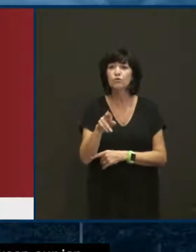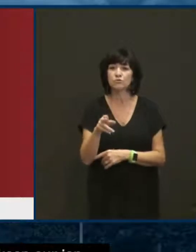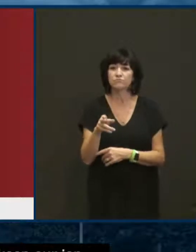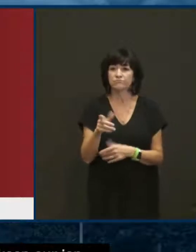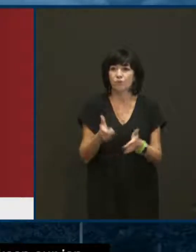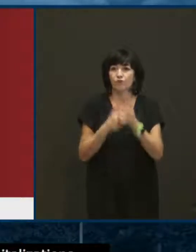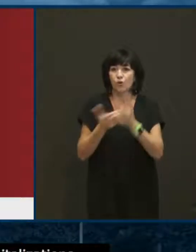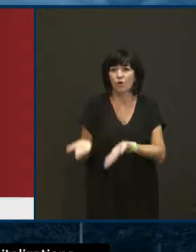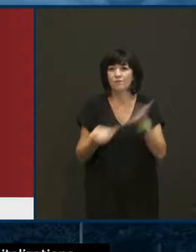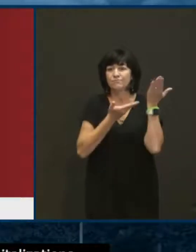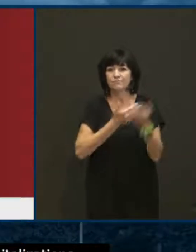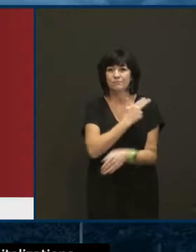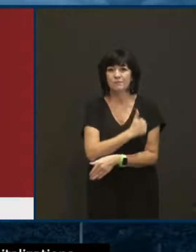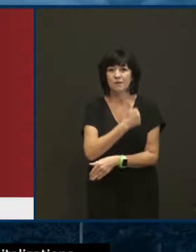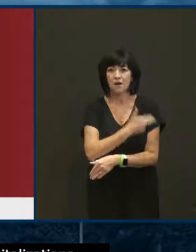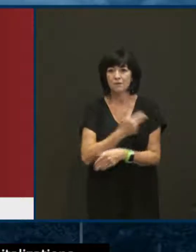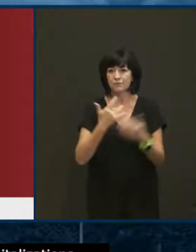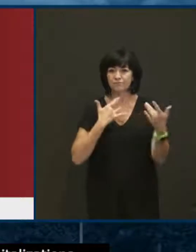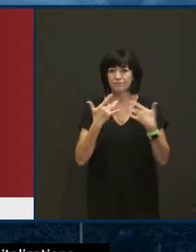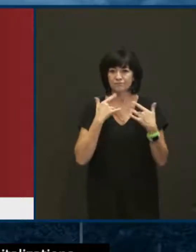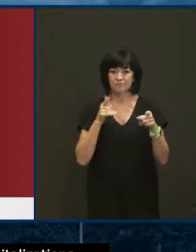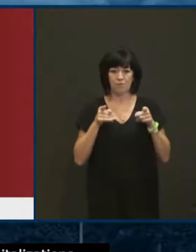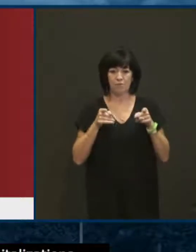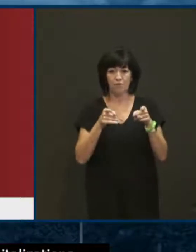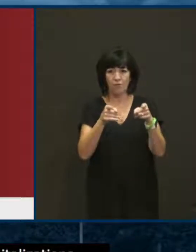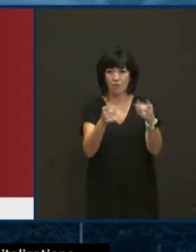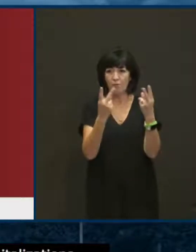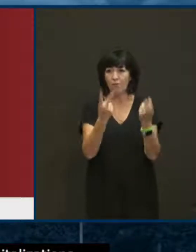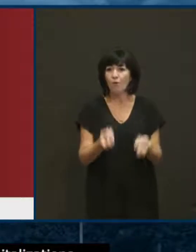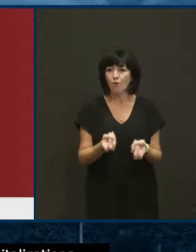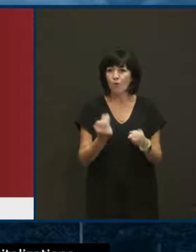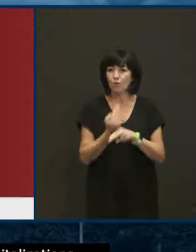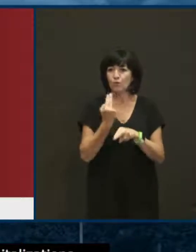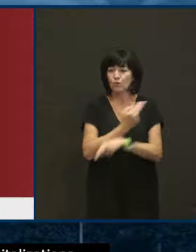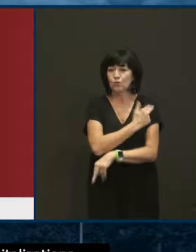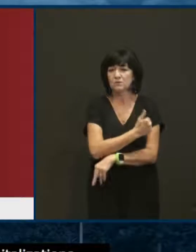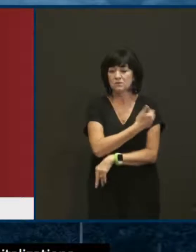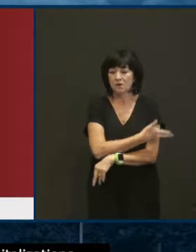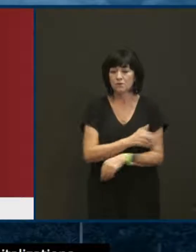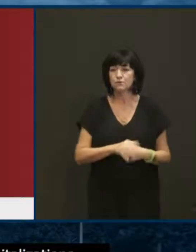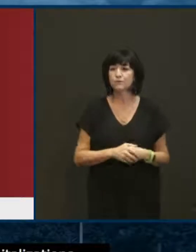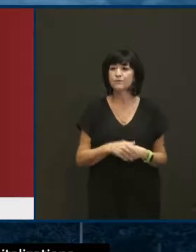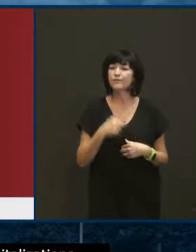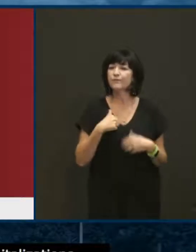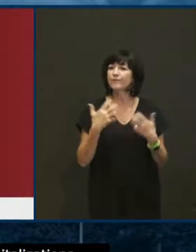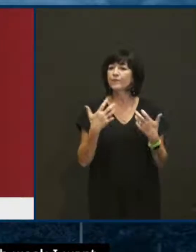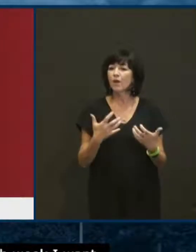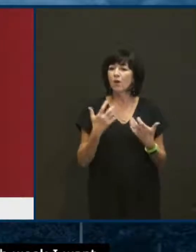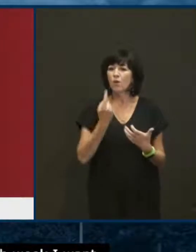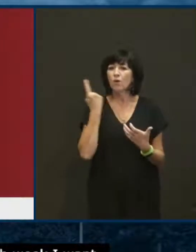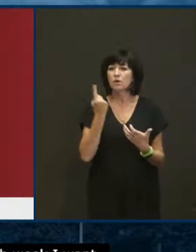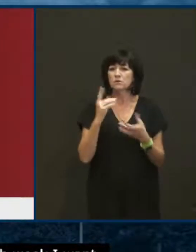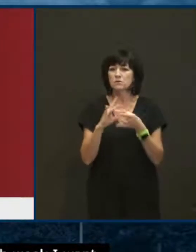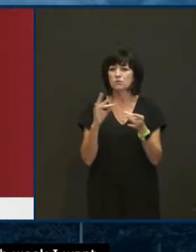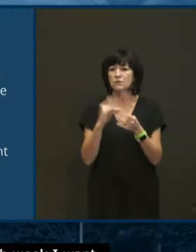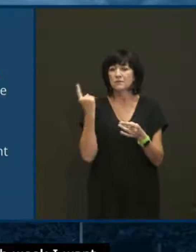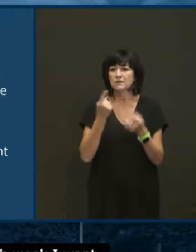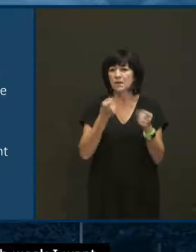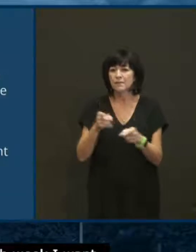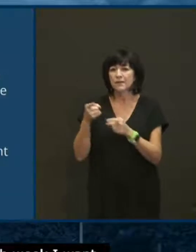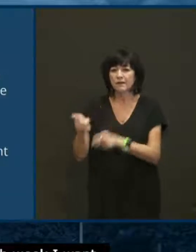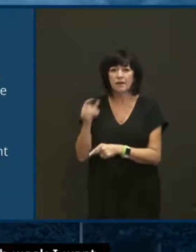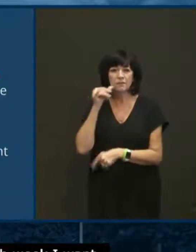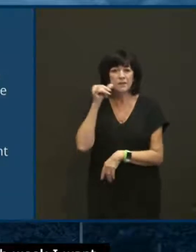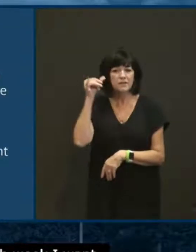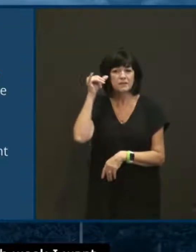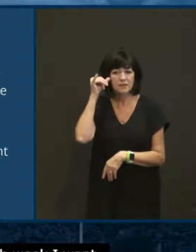dashboard, where we always start each week, I do want to talk just briefly about a development that occurred yesterday. The Chancery Court